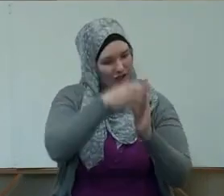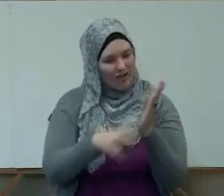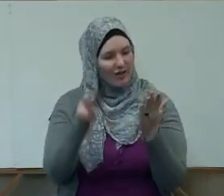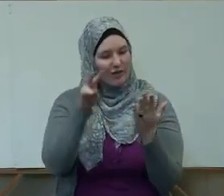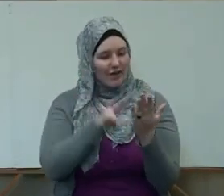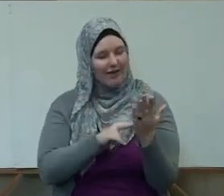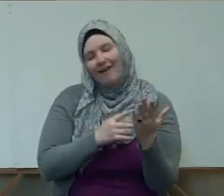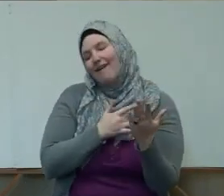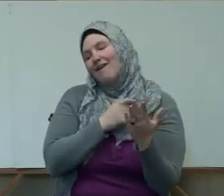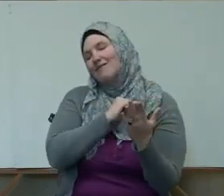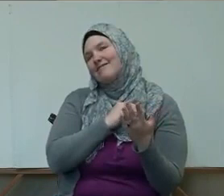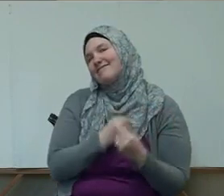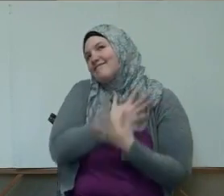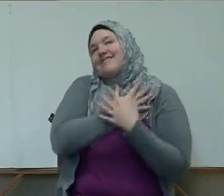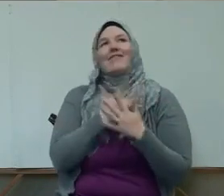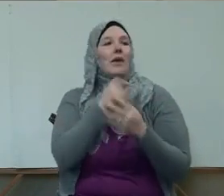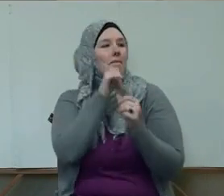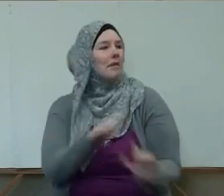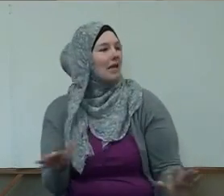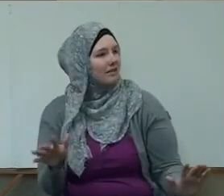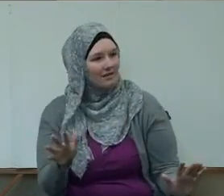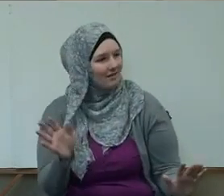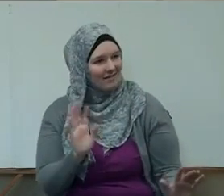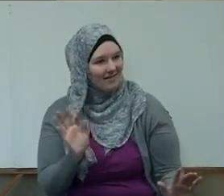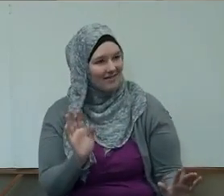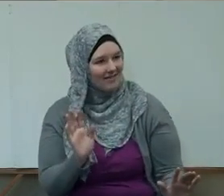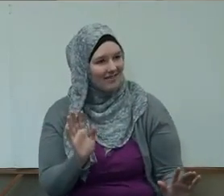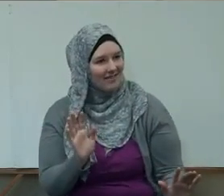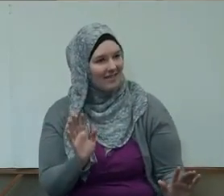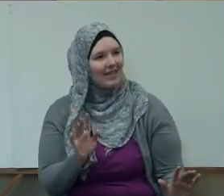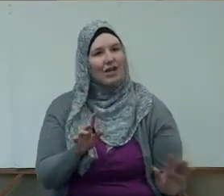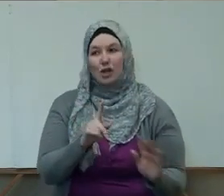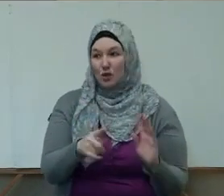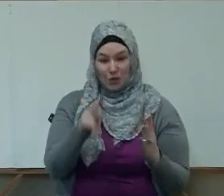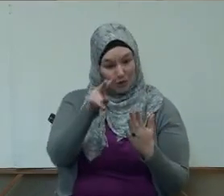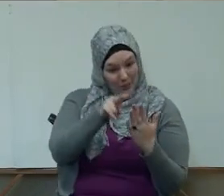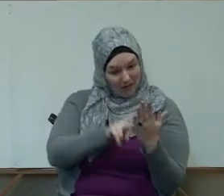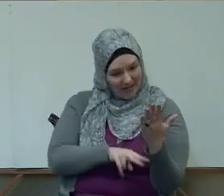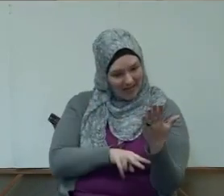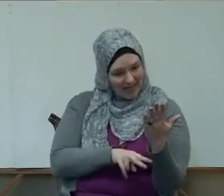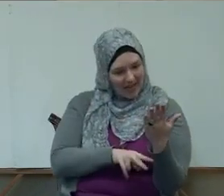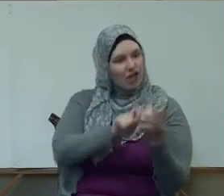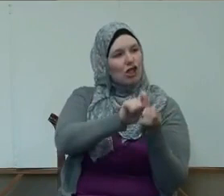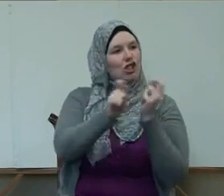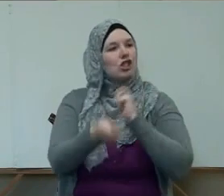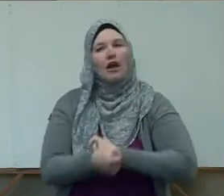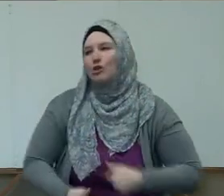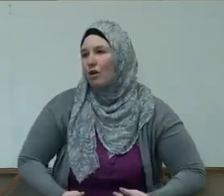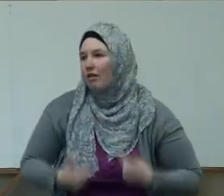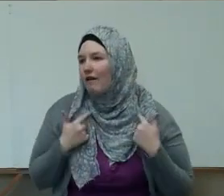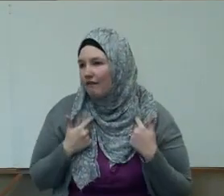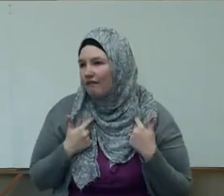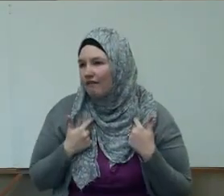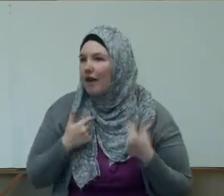less. The blessing is to transform your life based on what you read, based on what